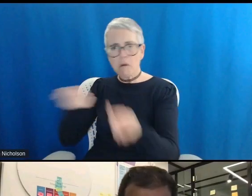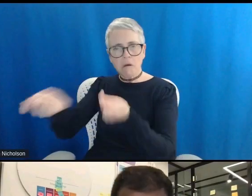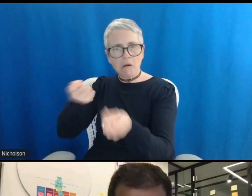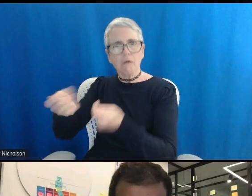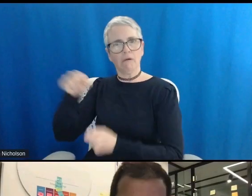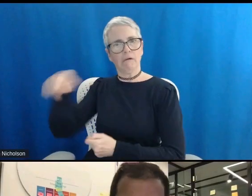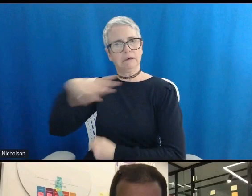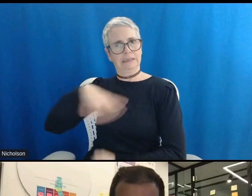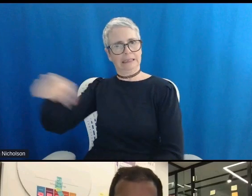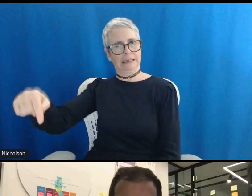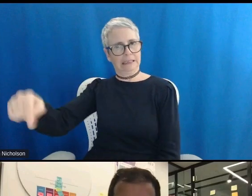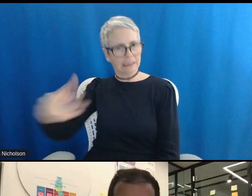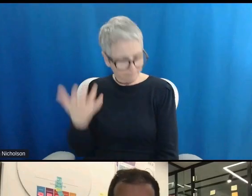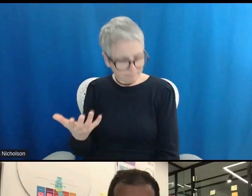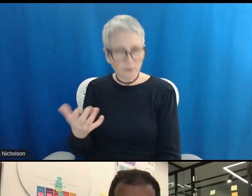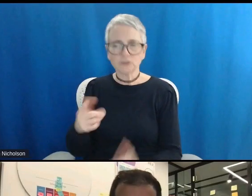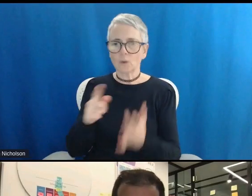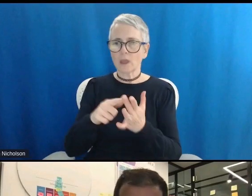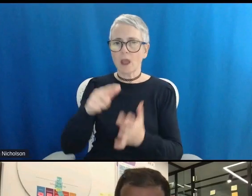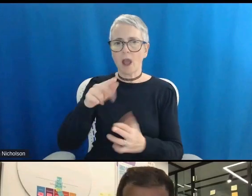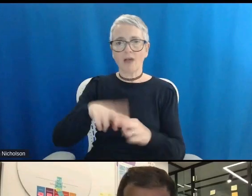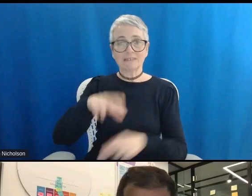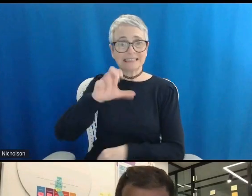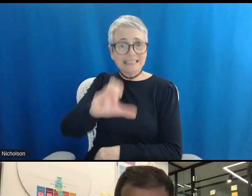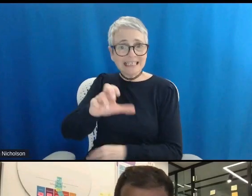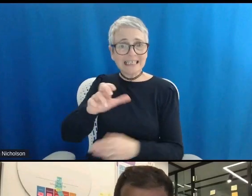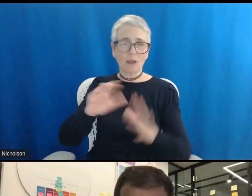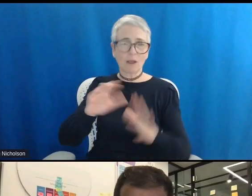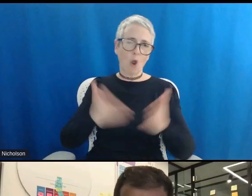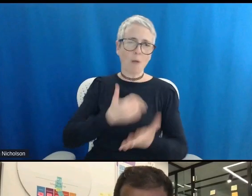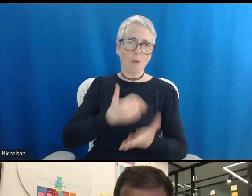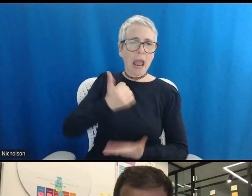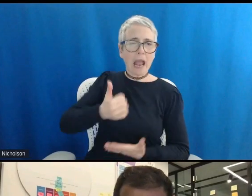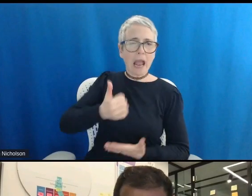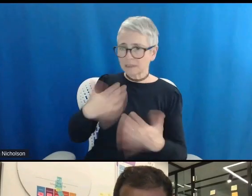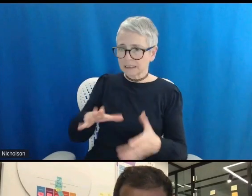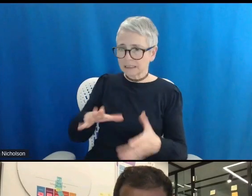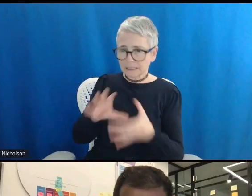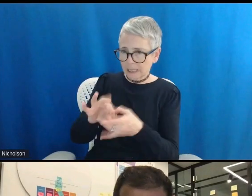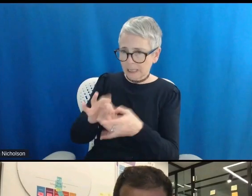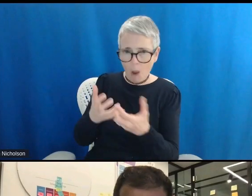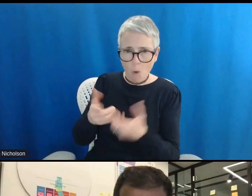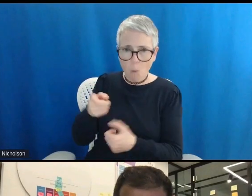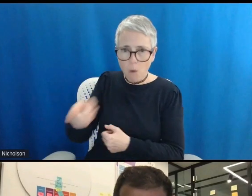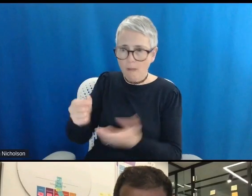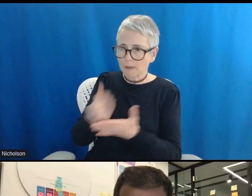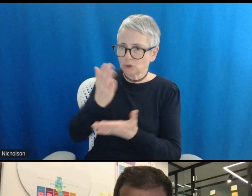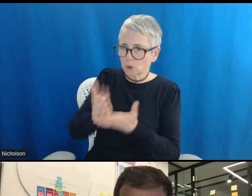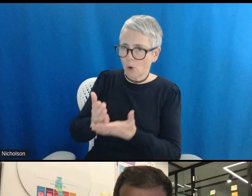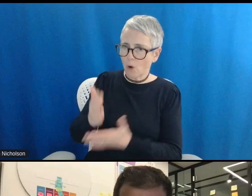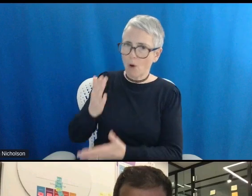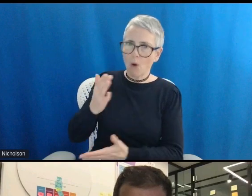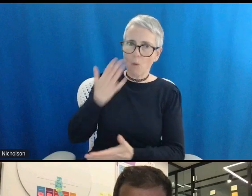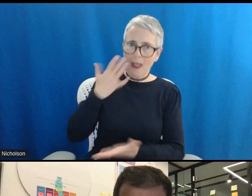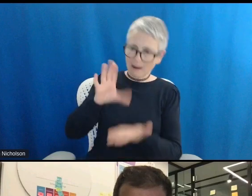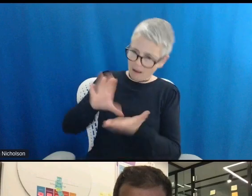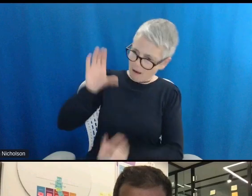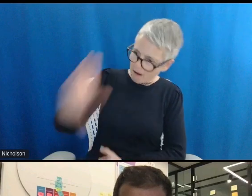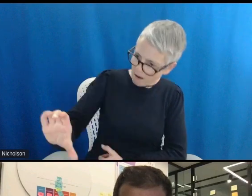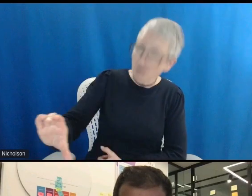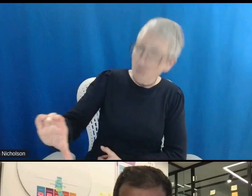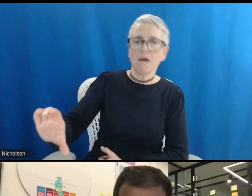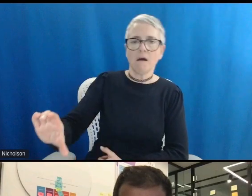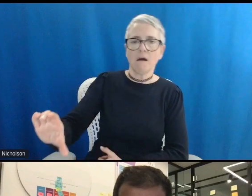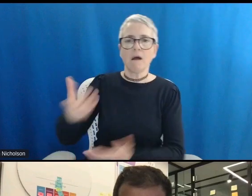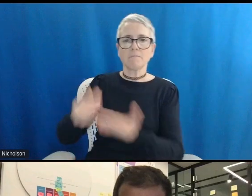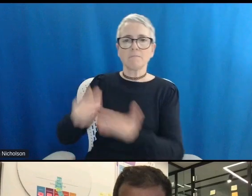doing with World Bank at IFC, saying, okay, how do you make sure the big infrastructure investments, and I don't mean just like you're